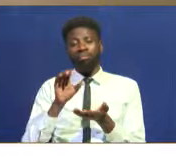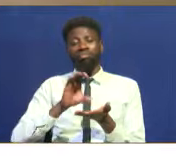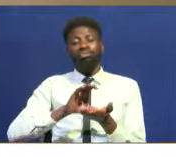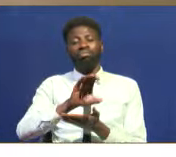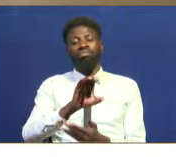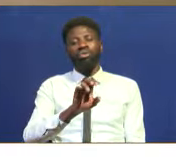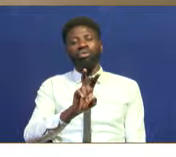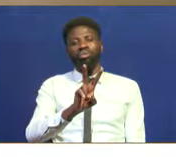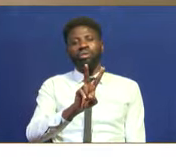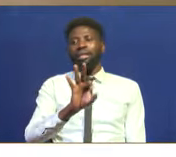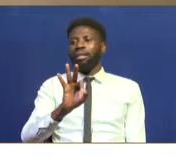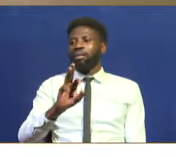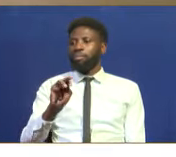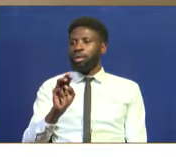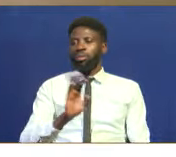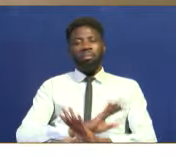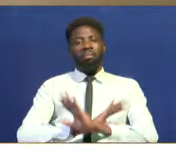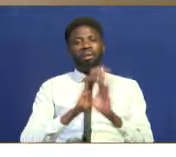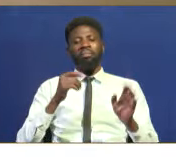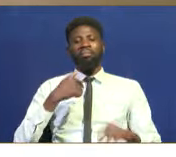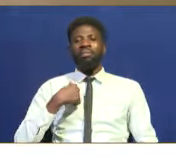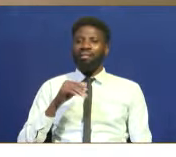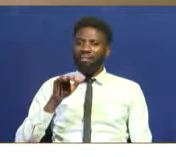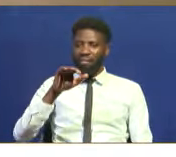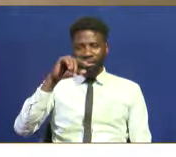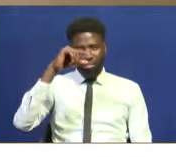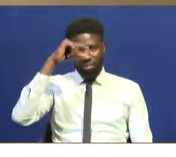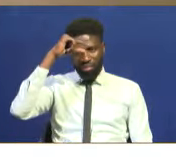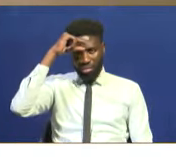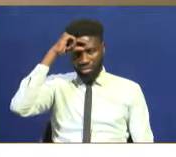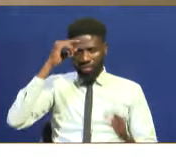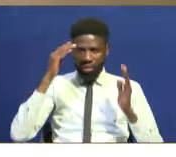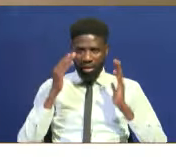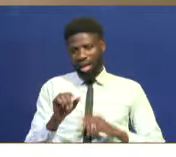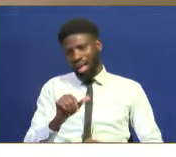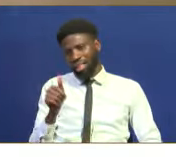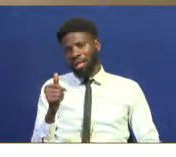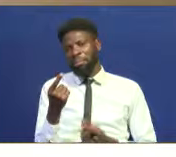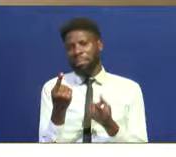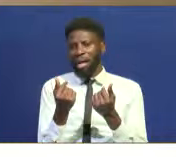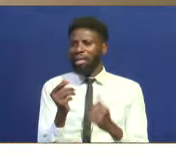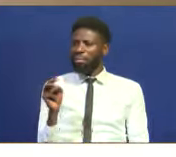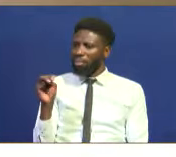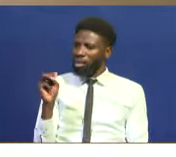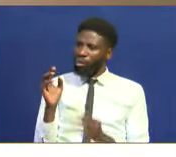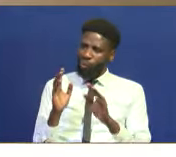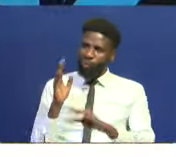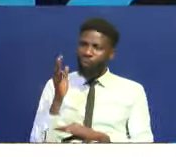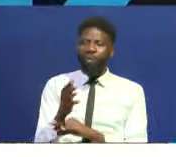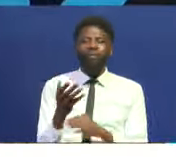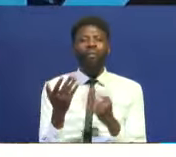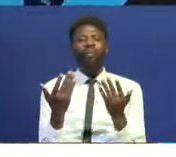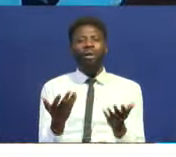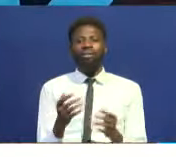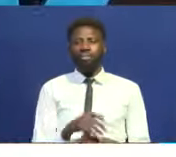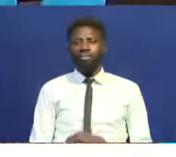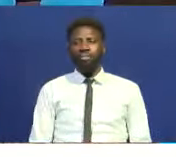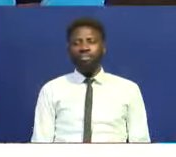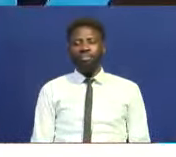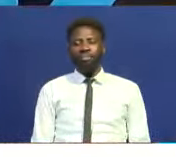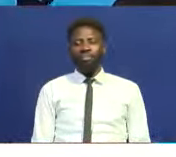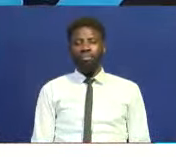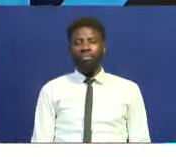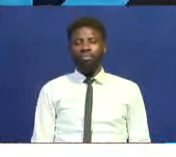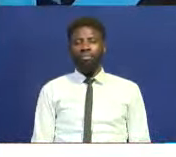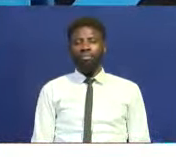milioni 23. So nataka kuuliza gavana, milioni zingine zimeenda wapi iwapo tulikadiria hizo pesa zote? And the county government of